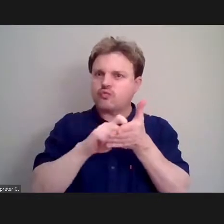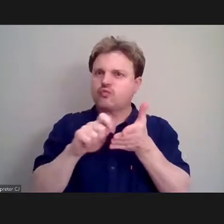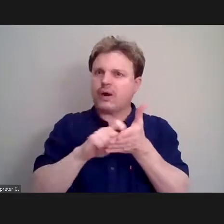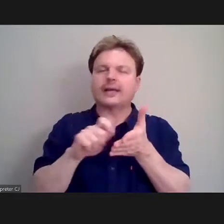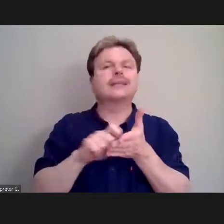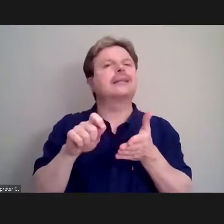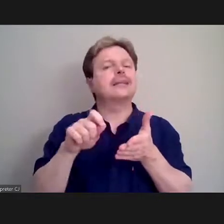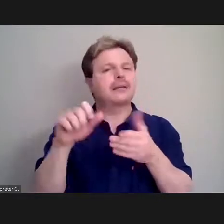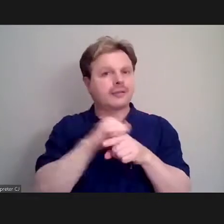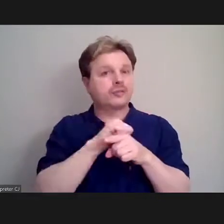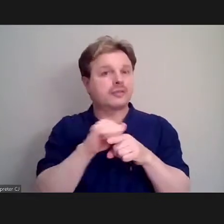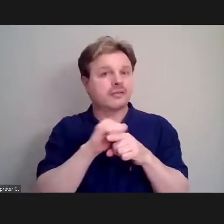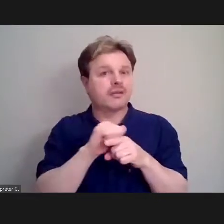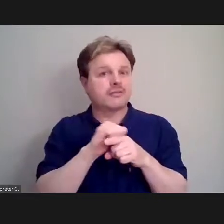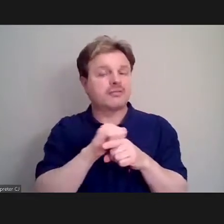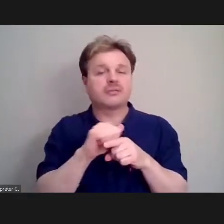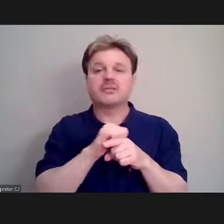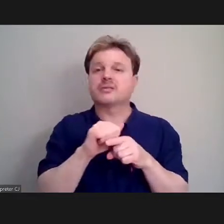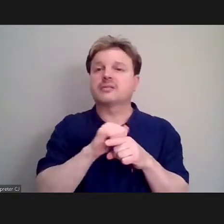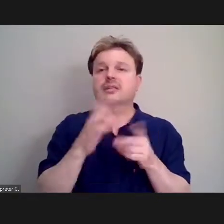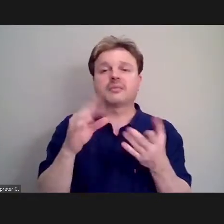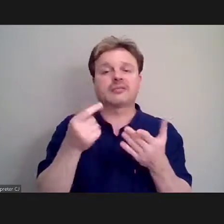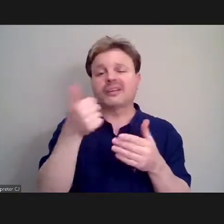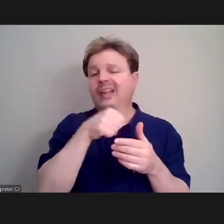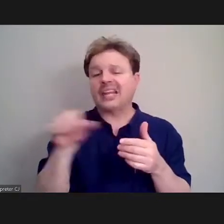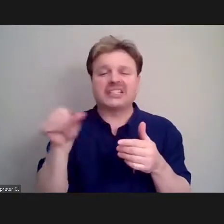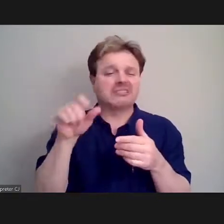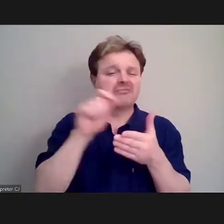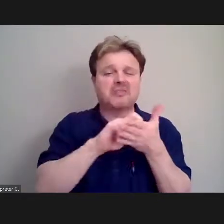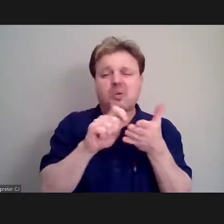can look like anything, notes, scribbles,